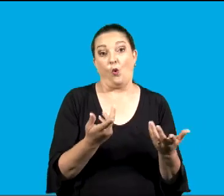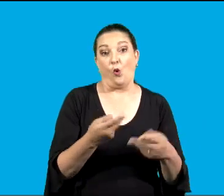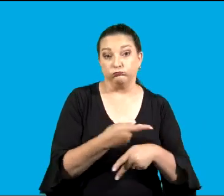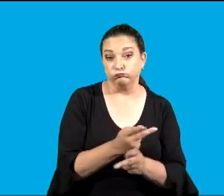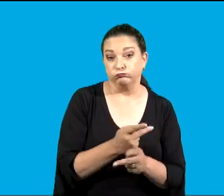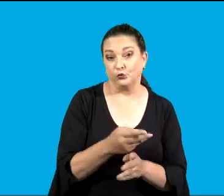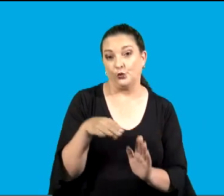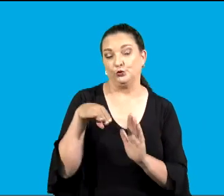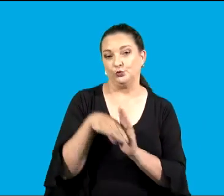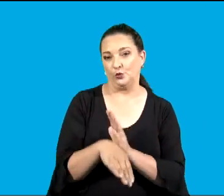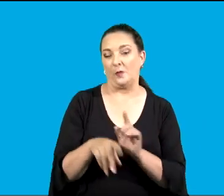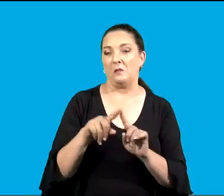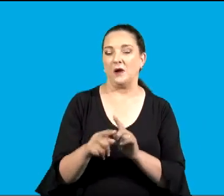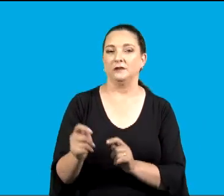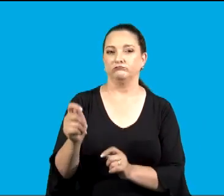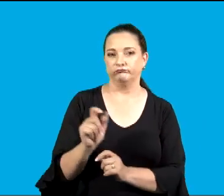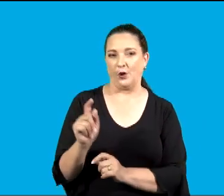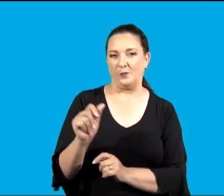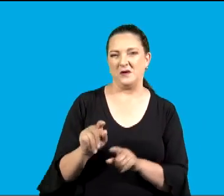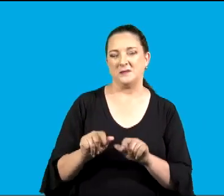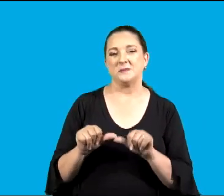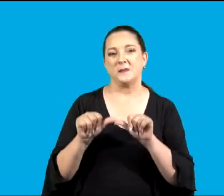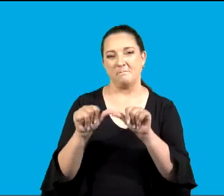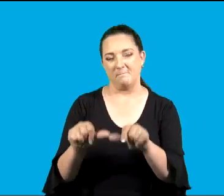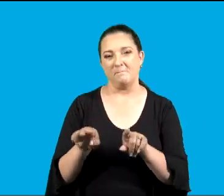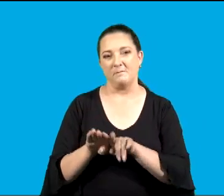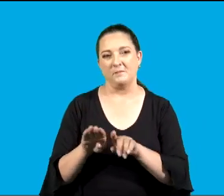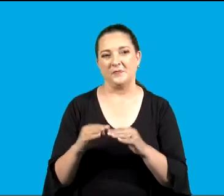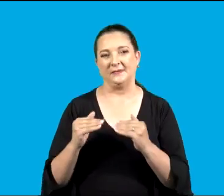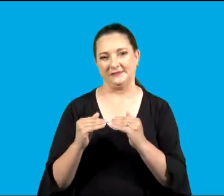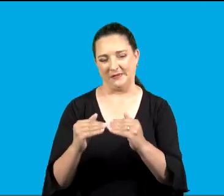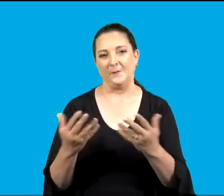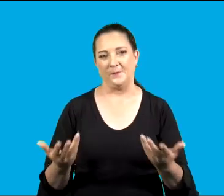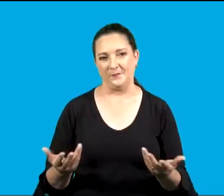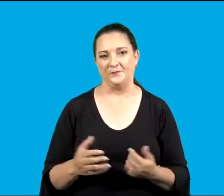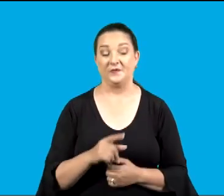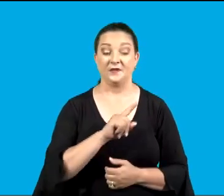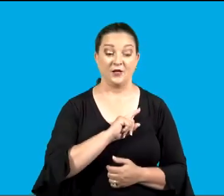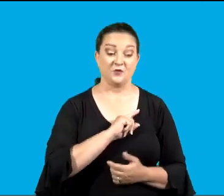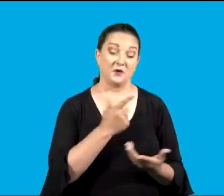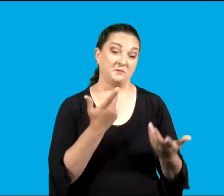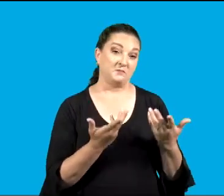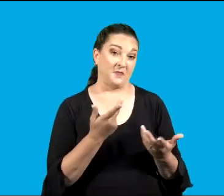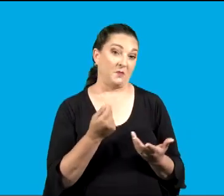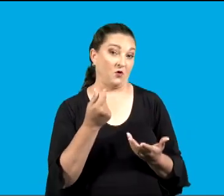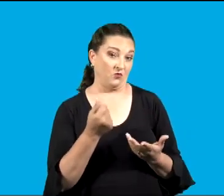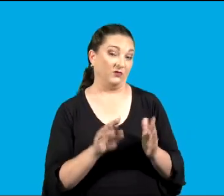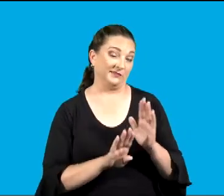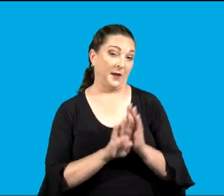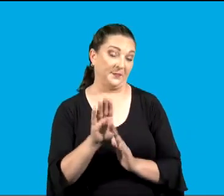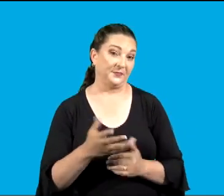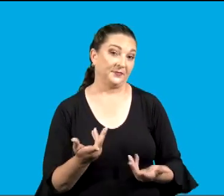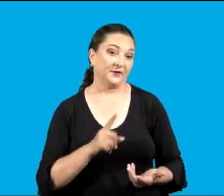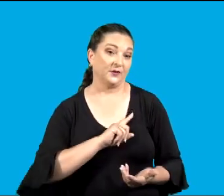overhead cost remains constant. That would have been the second reason why our production cost per unit